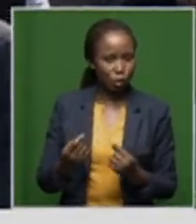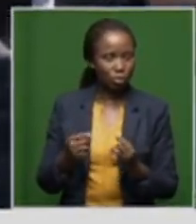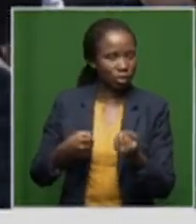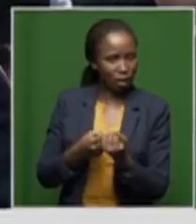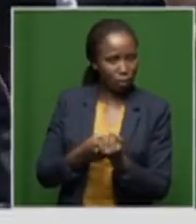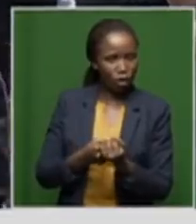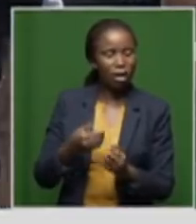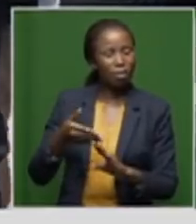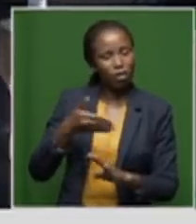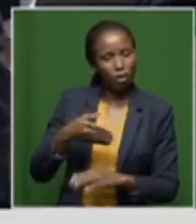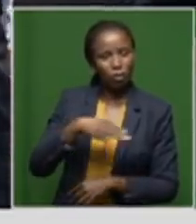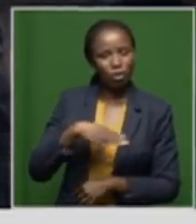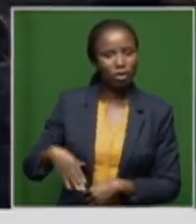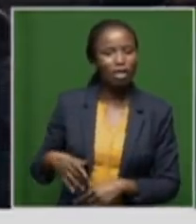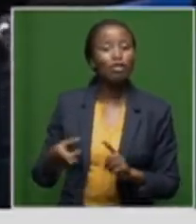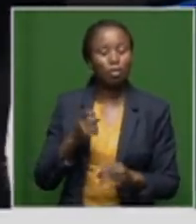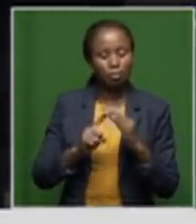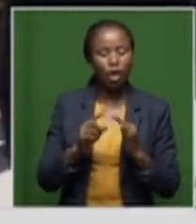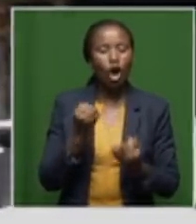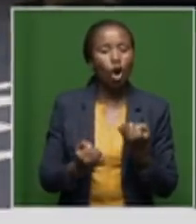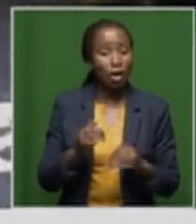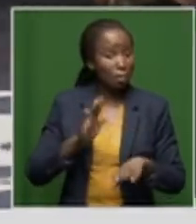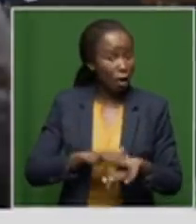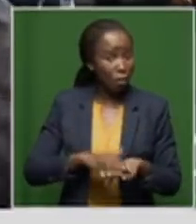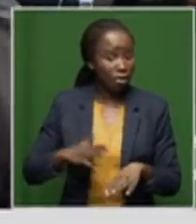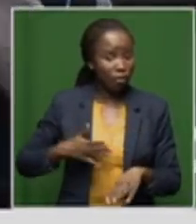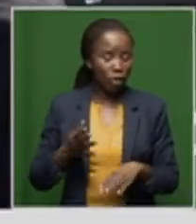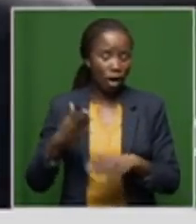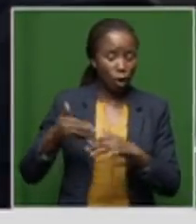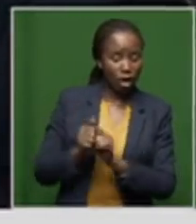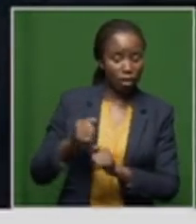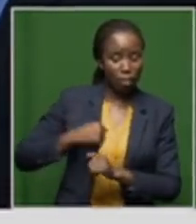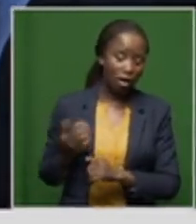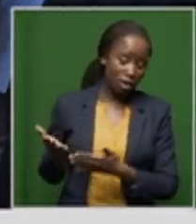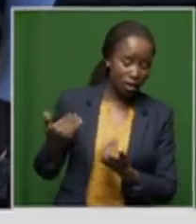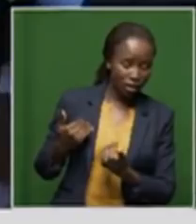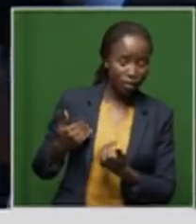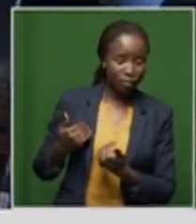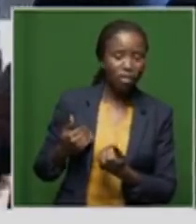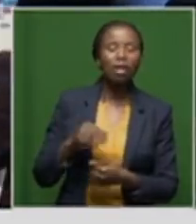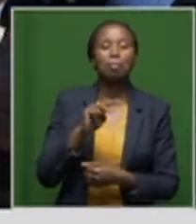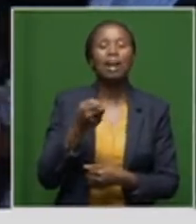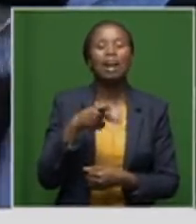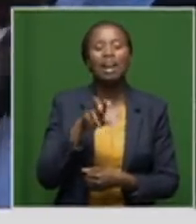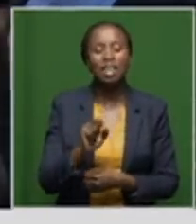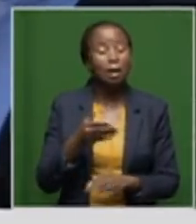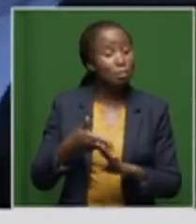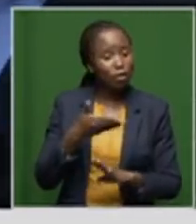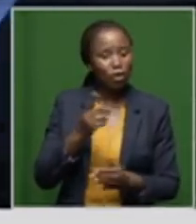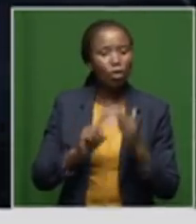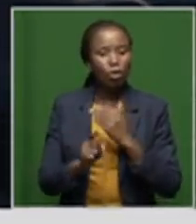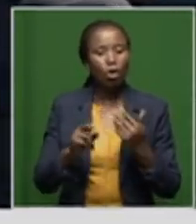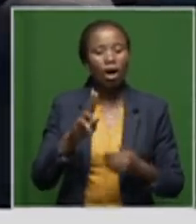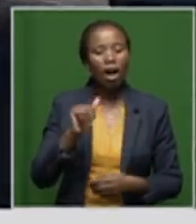supporting the former president in court. I'm going to further bring in my colleague Makanya before we go to